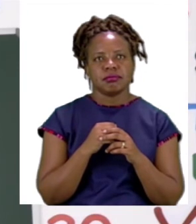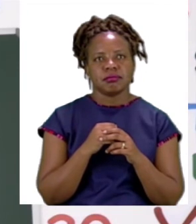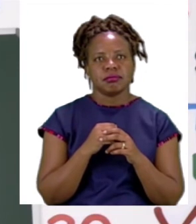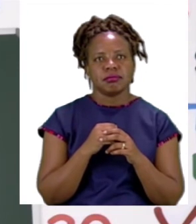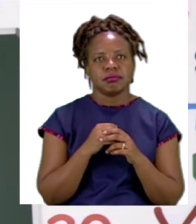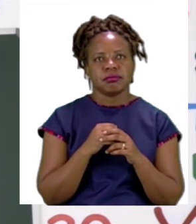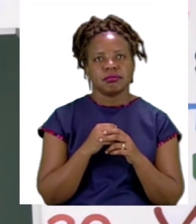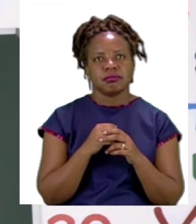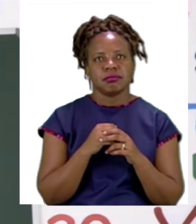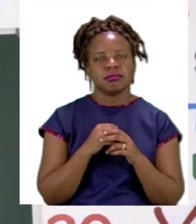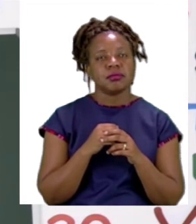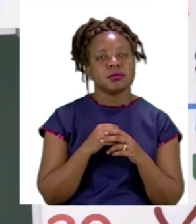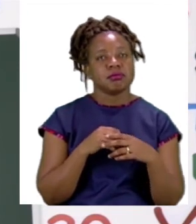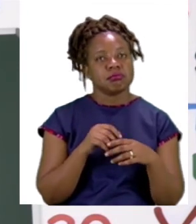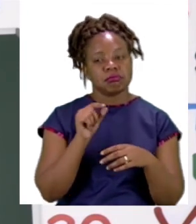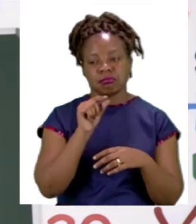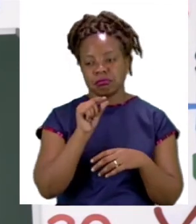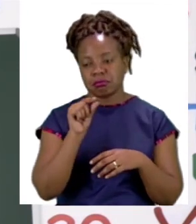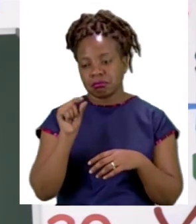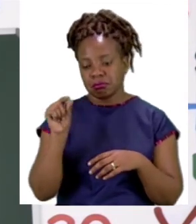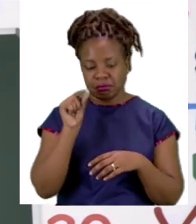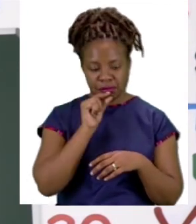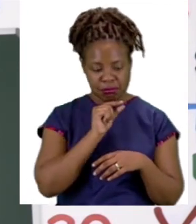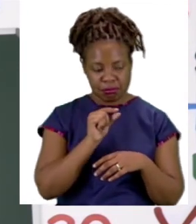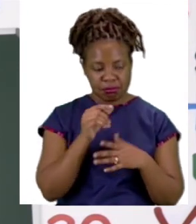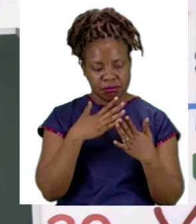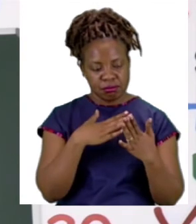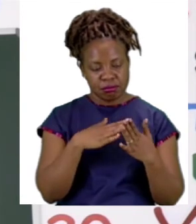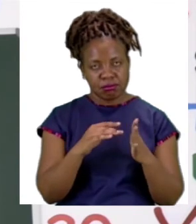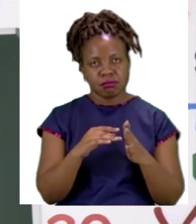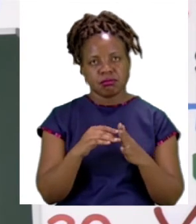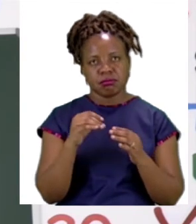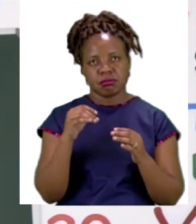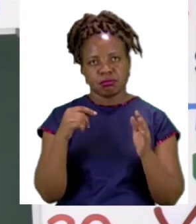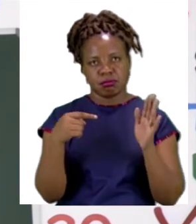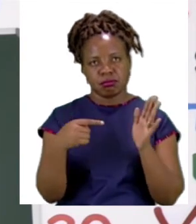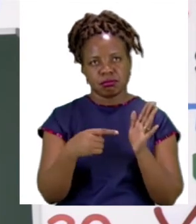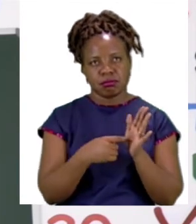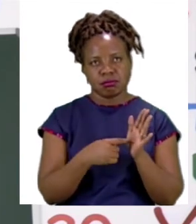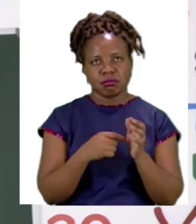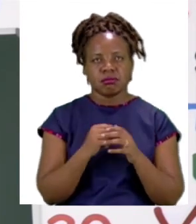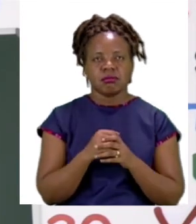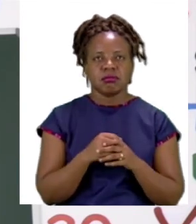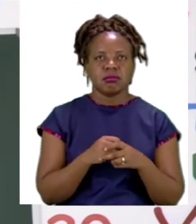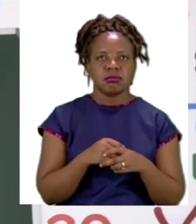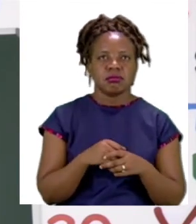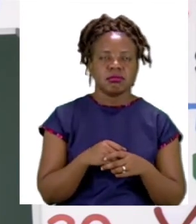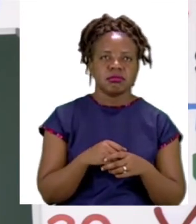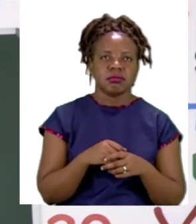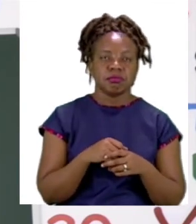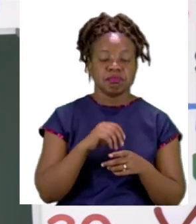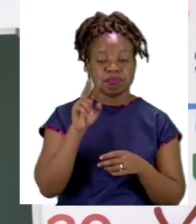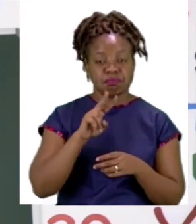my sentence, I put a full stop. So now let's read my creative